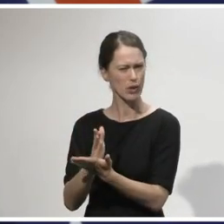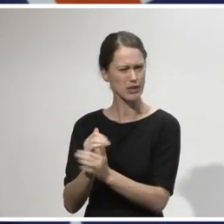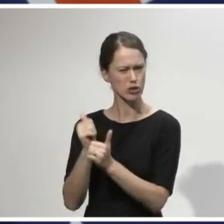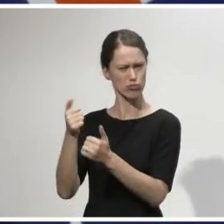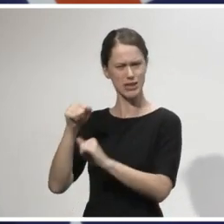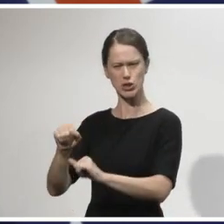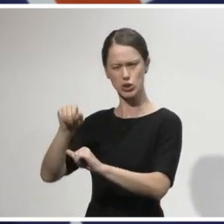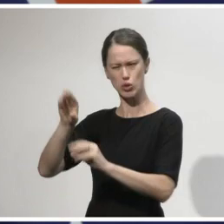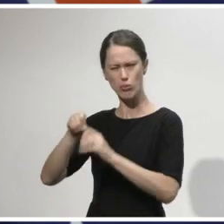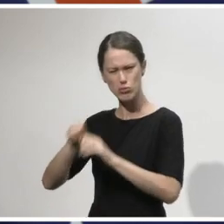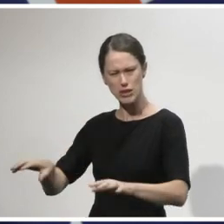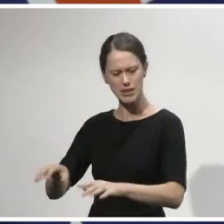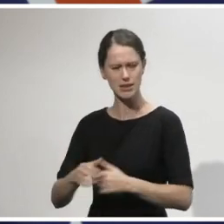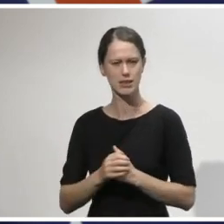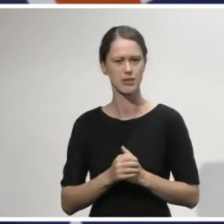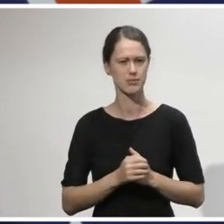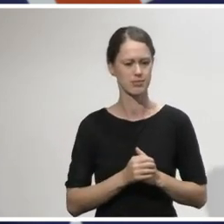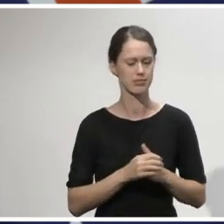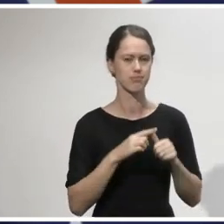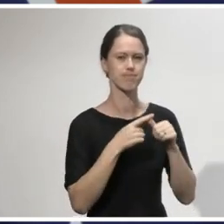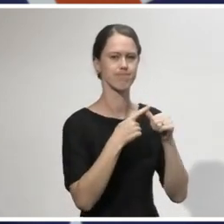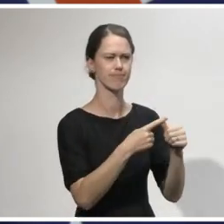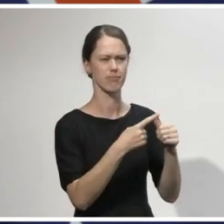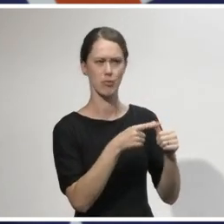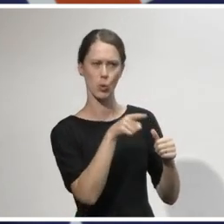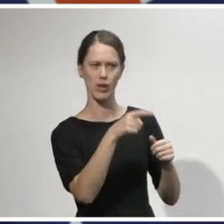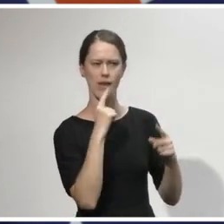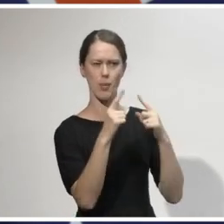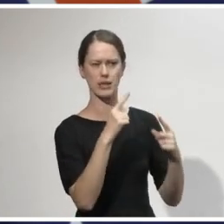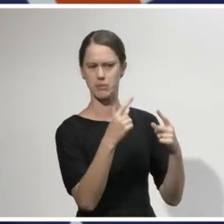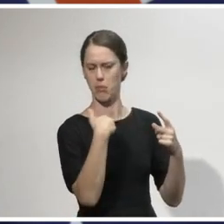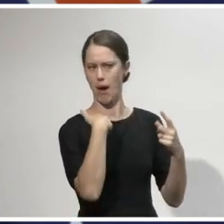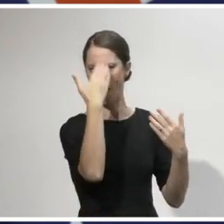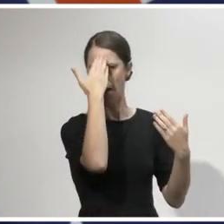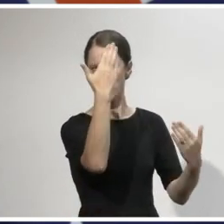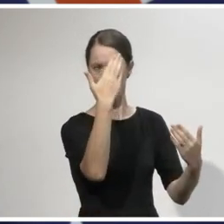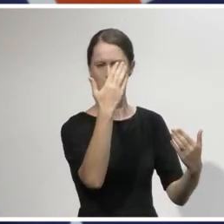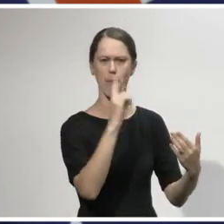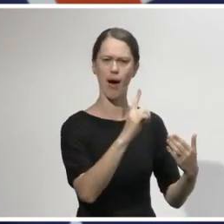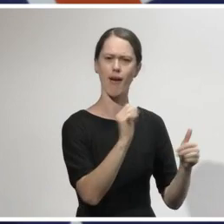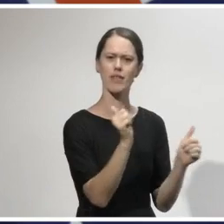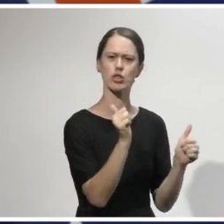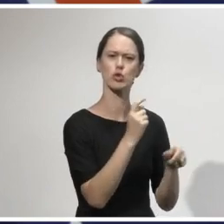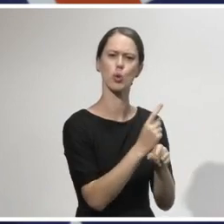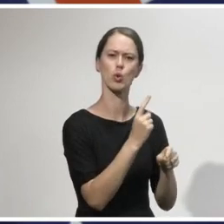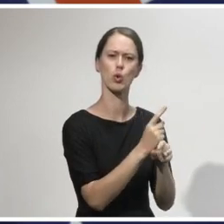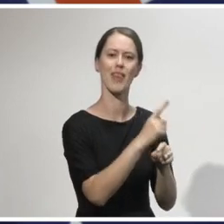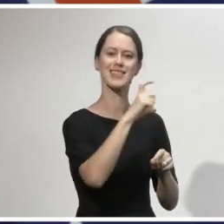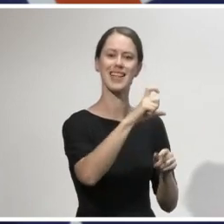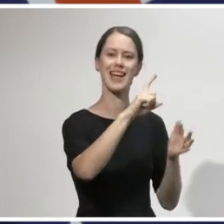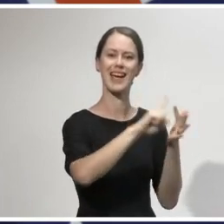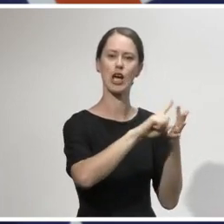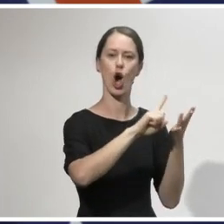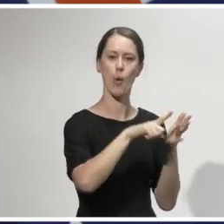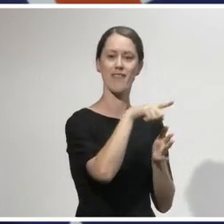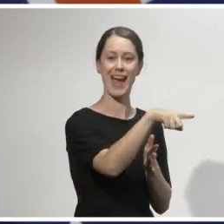to stop the spread? I don't know the details of that particular situation, but I have spoken to the CEO of the District